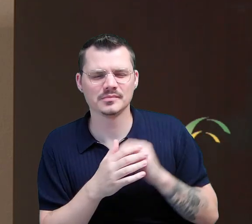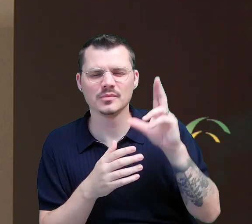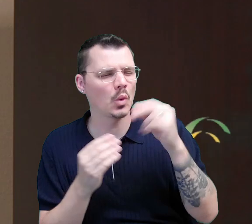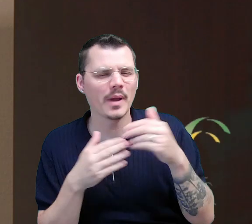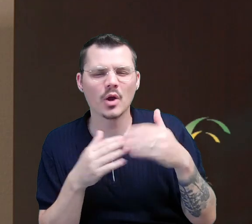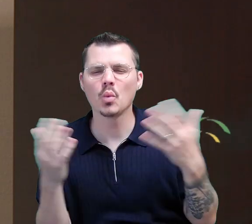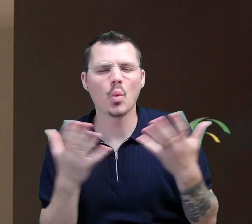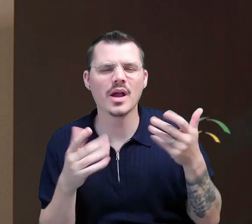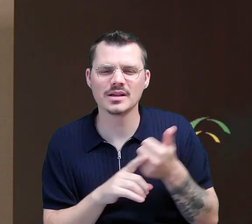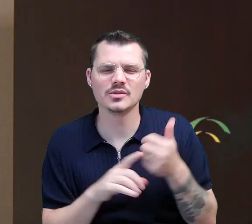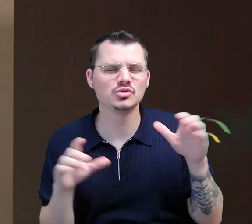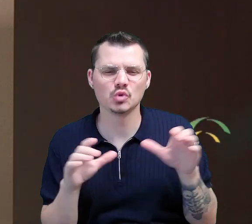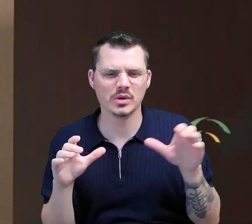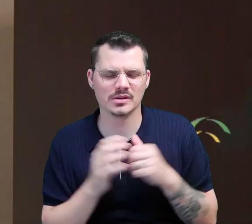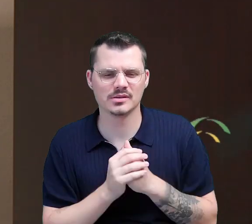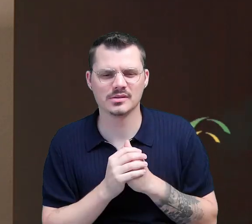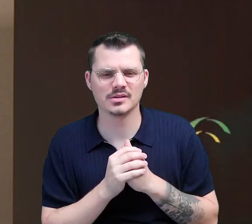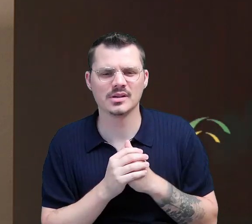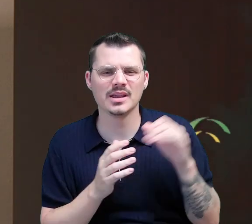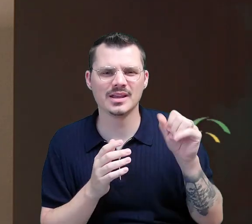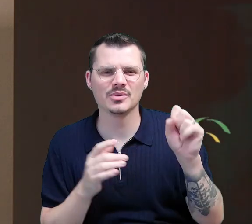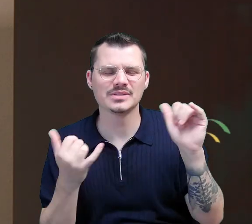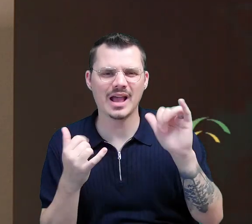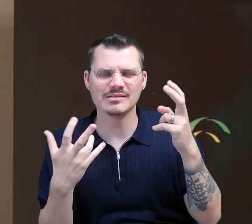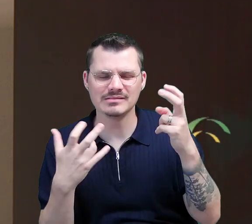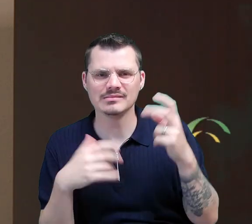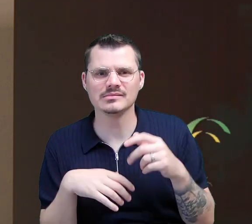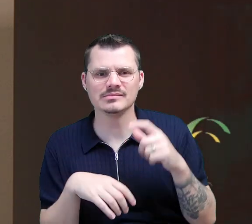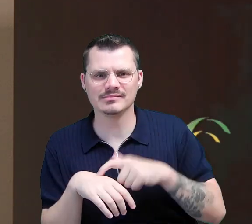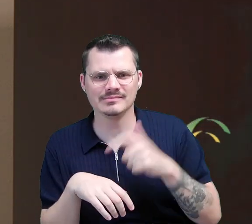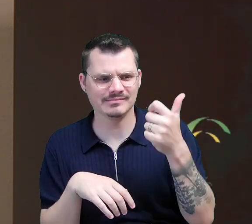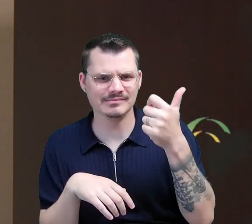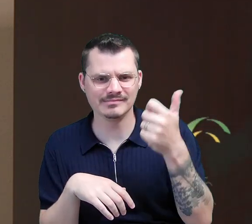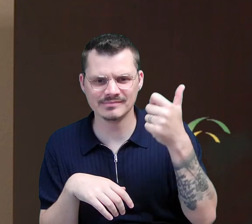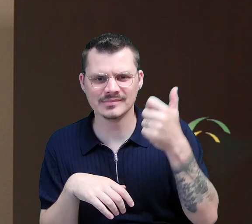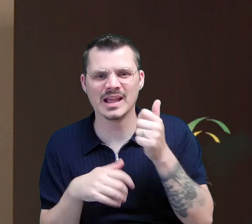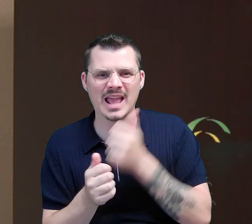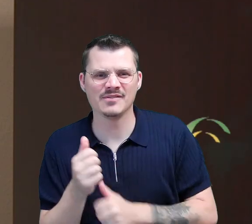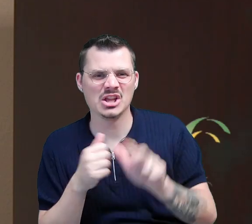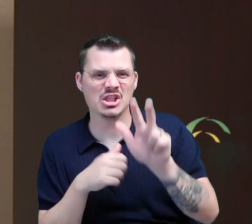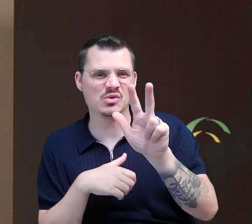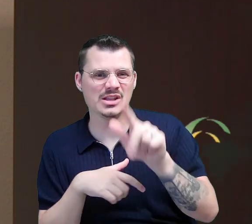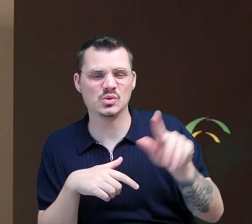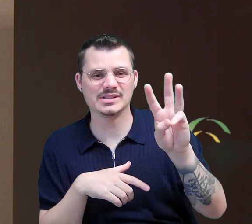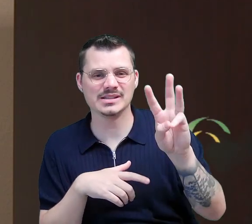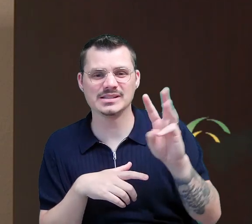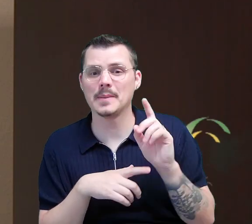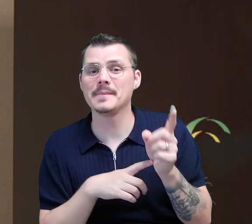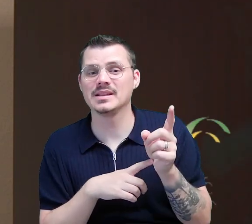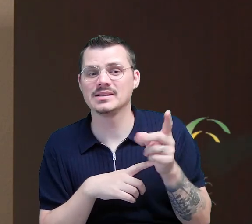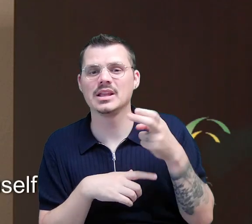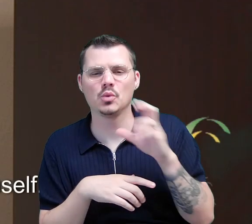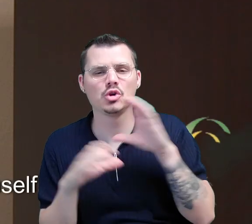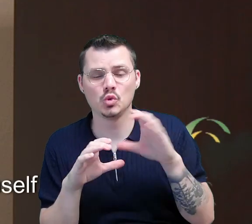No matter what he was doing, it was like a stopwatch. Every 3 to 6